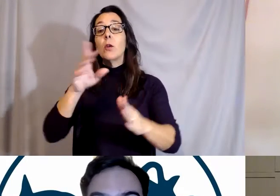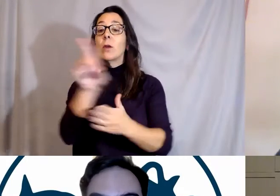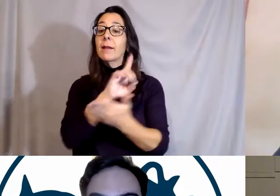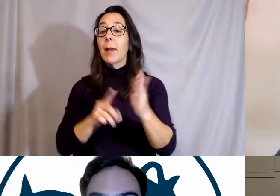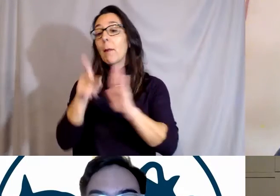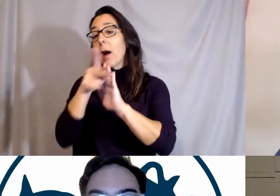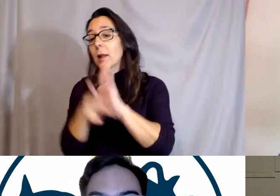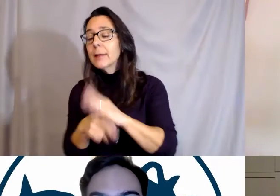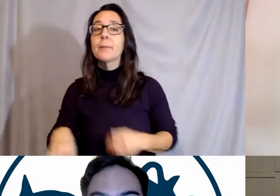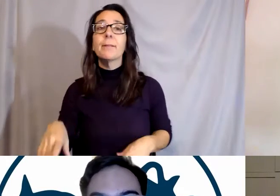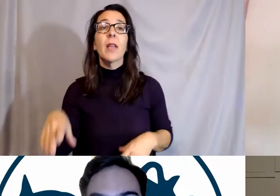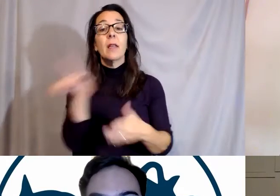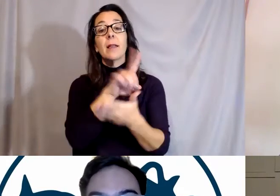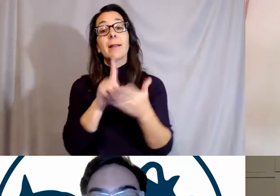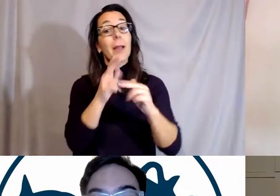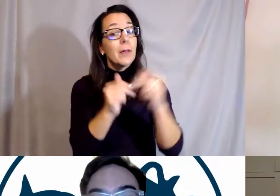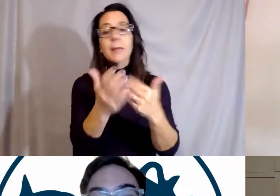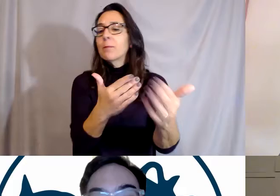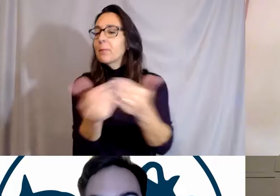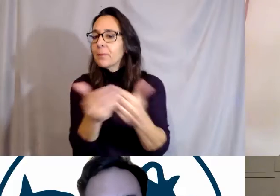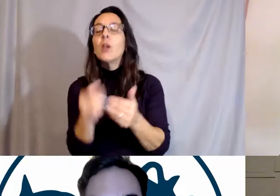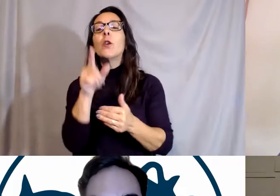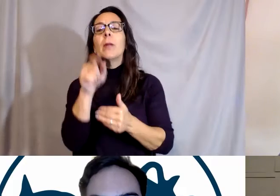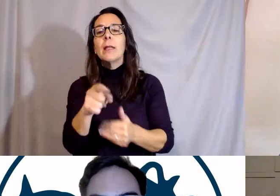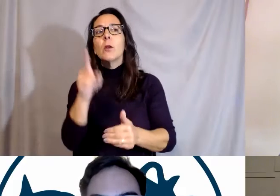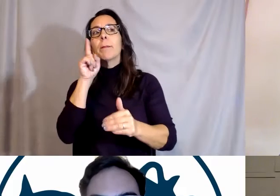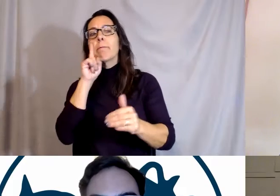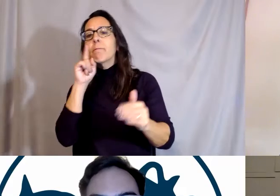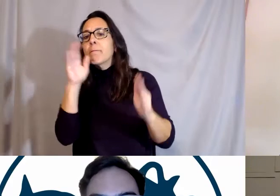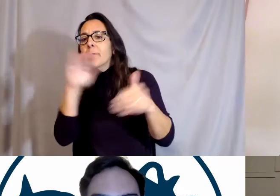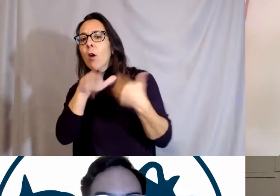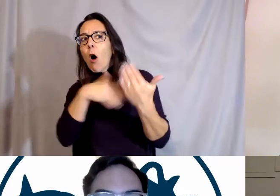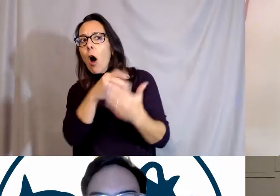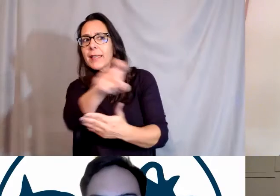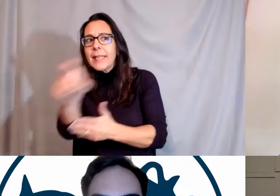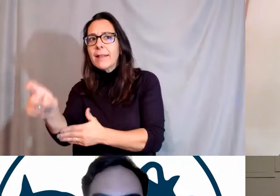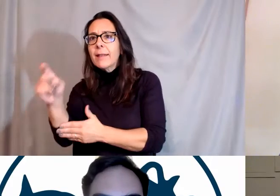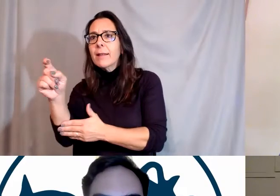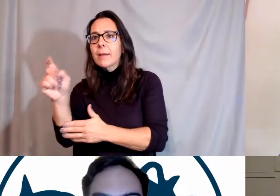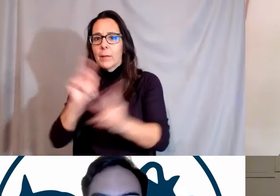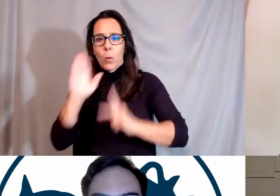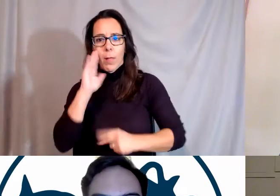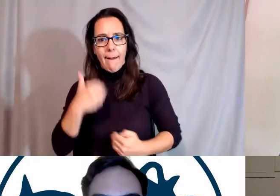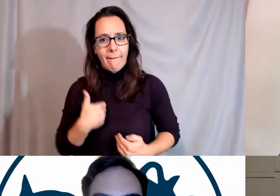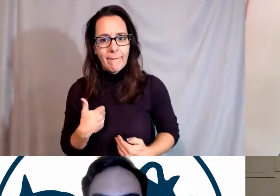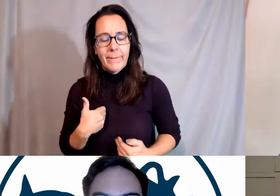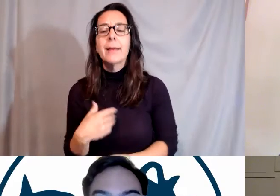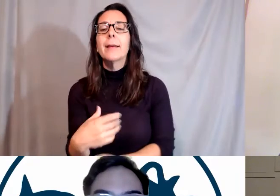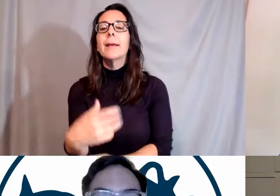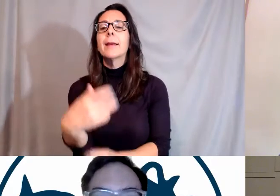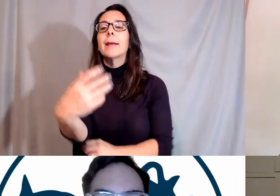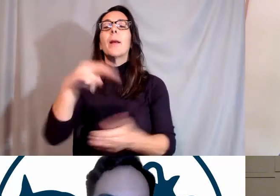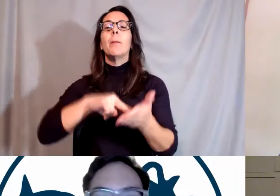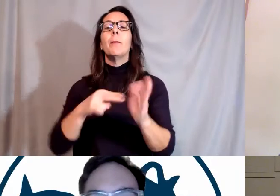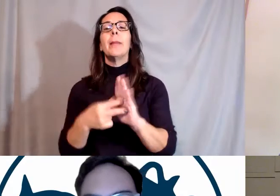a building, anticipate the needs that everyone has, not just as a reactionary to perhaps